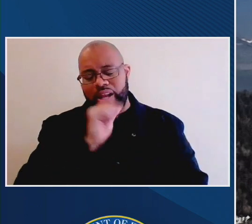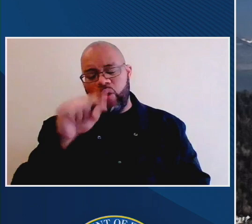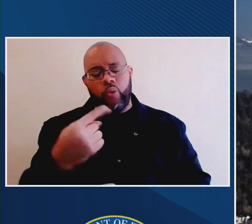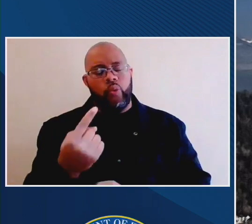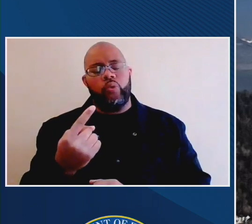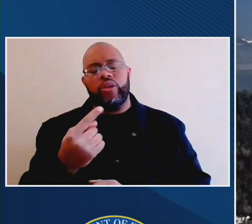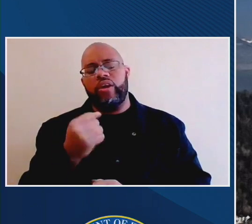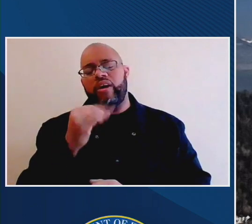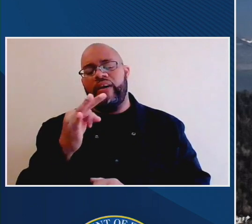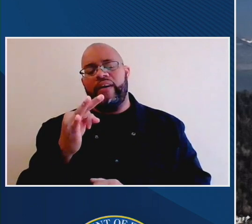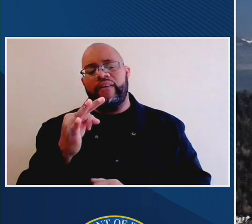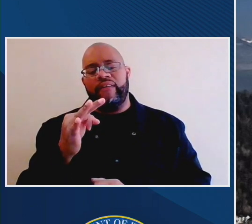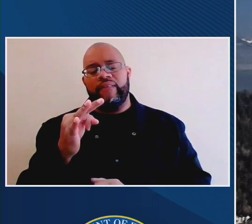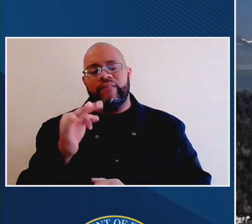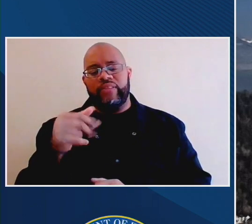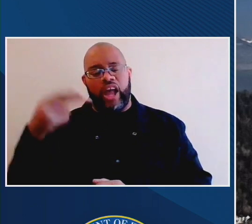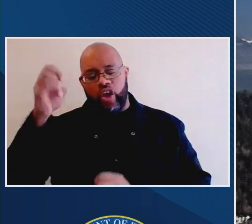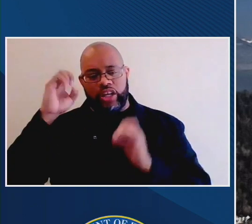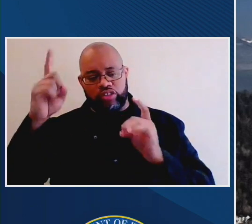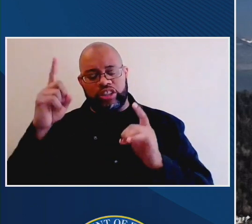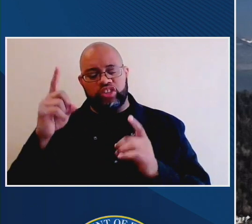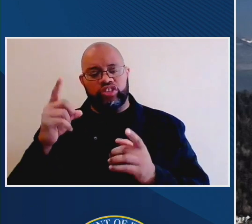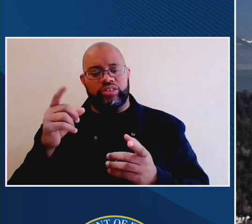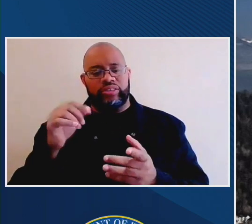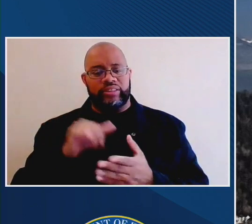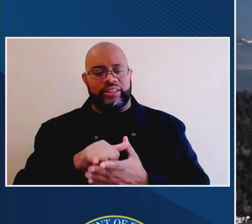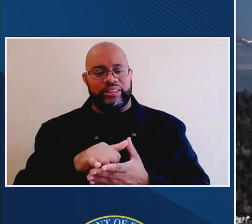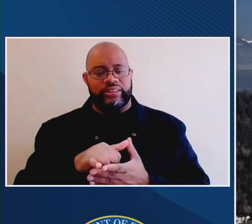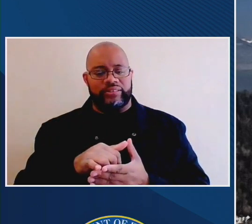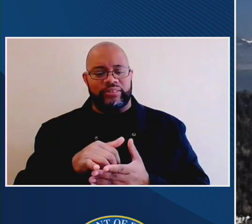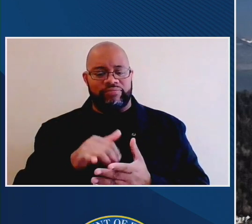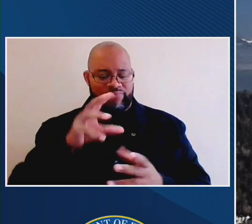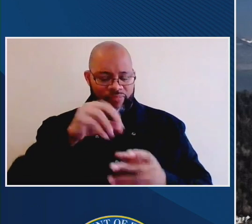the law. So as Wade said, so